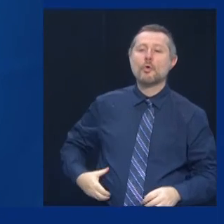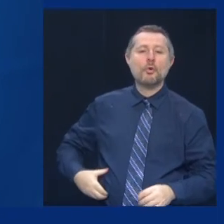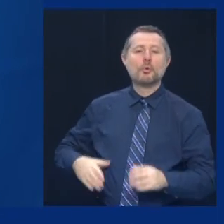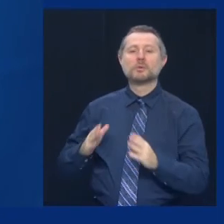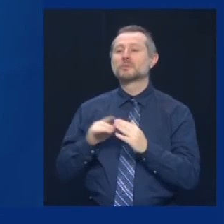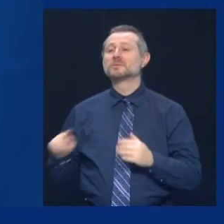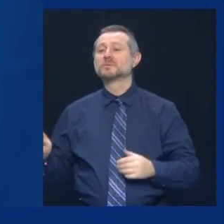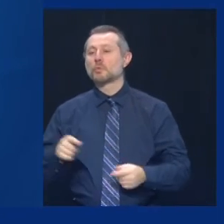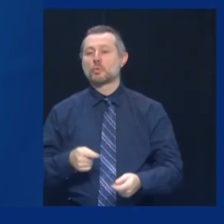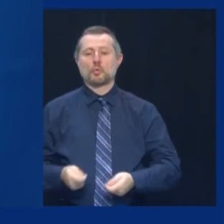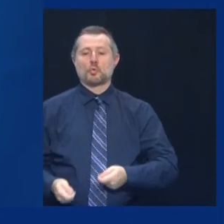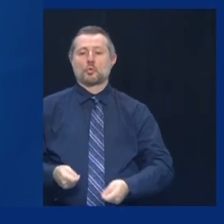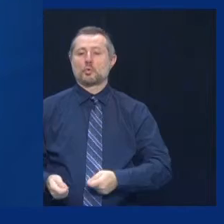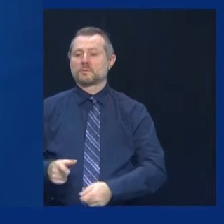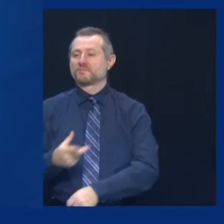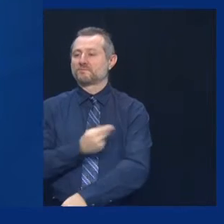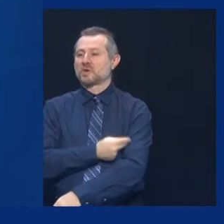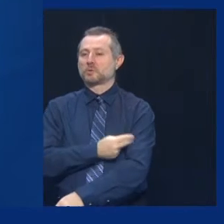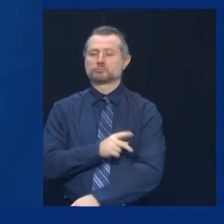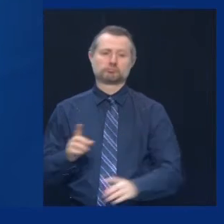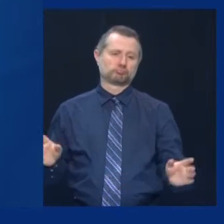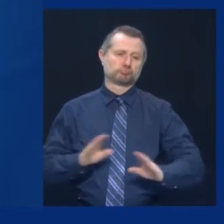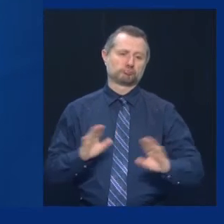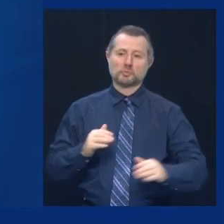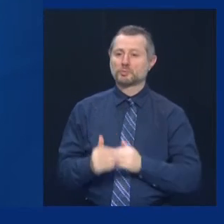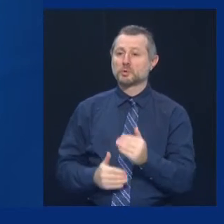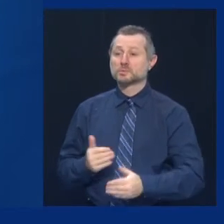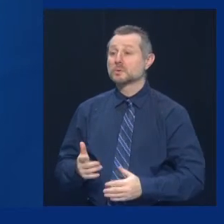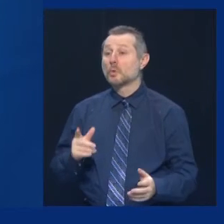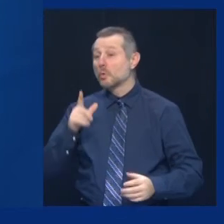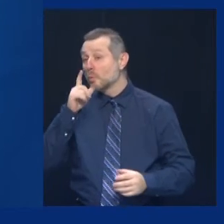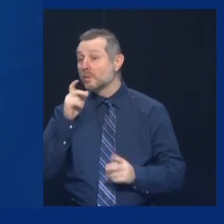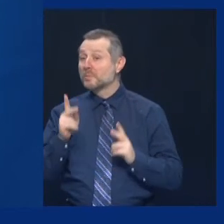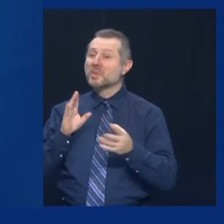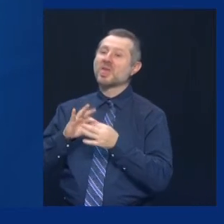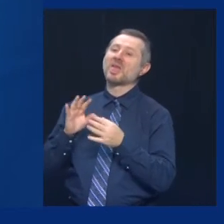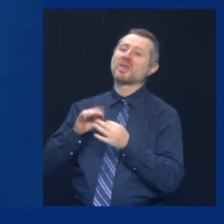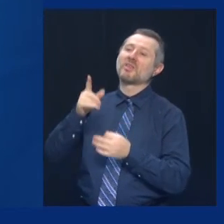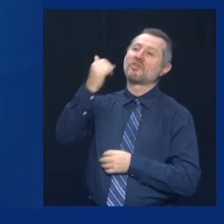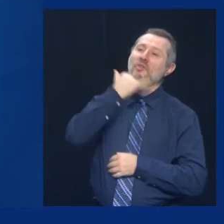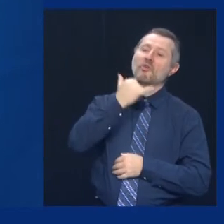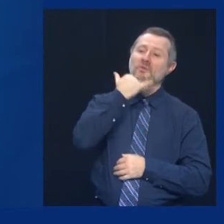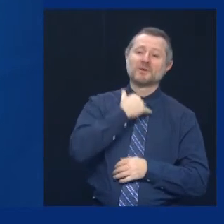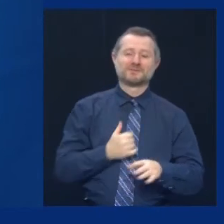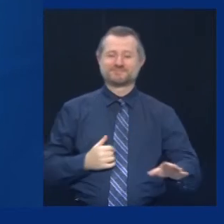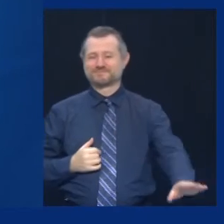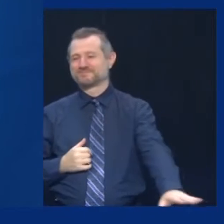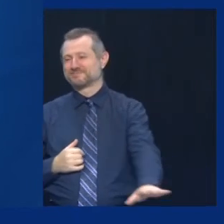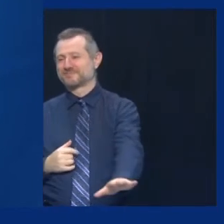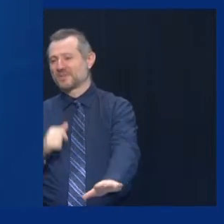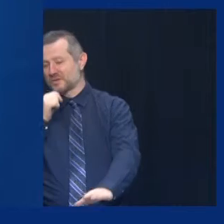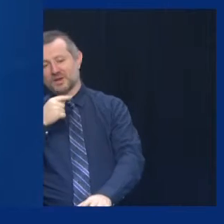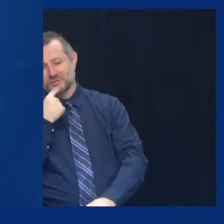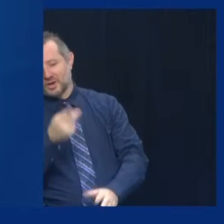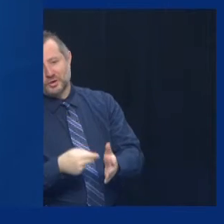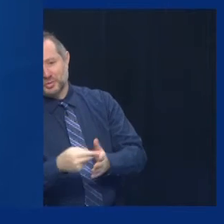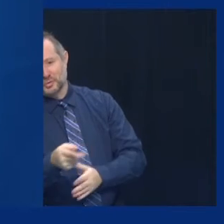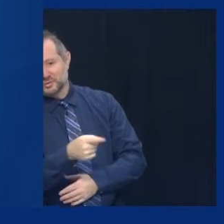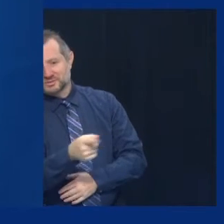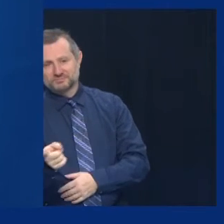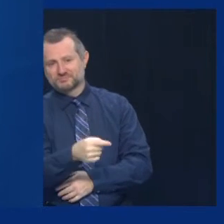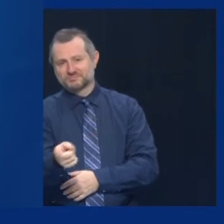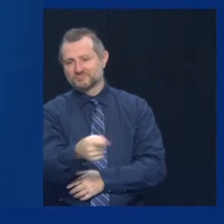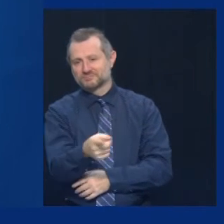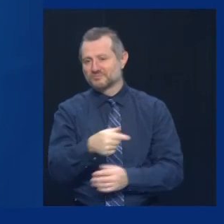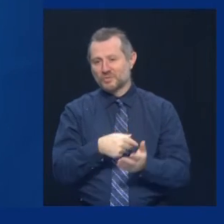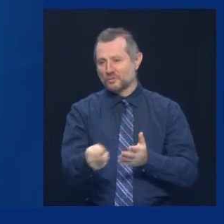says differently is either not telling the truth or violating the law. So let